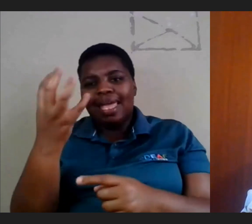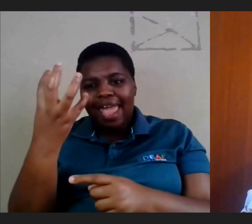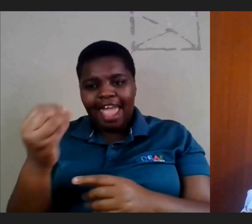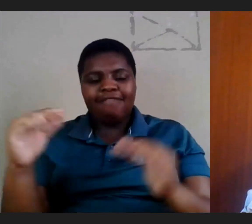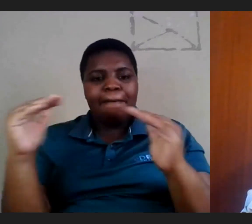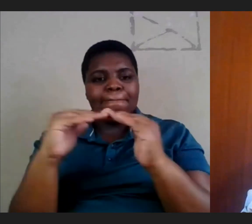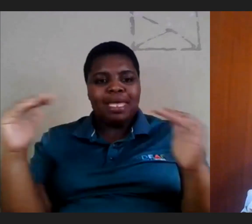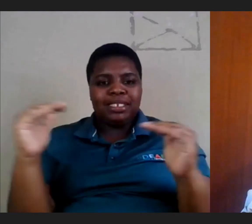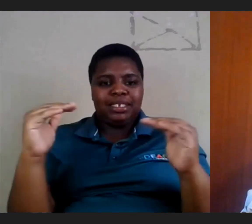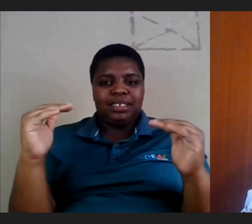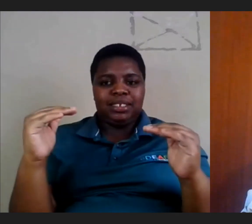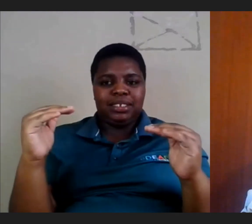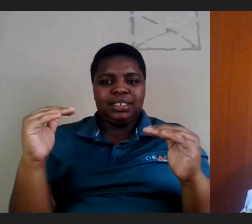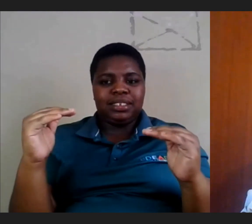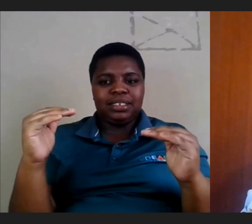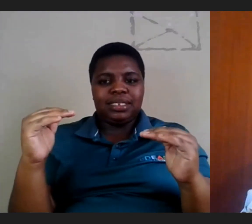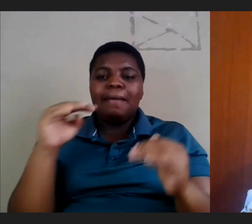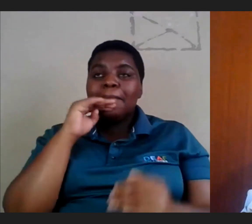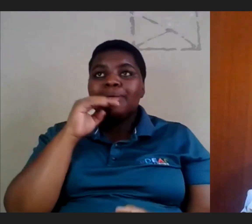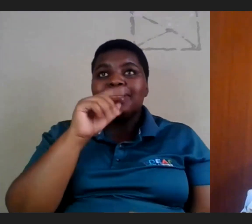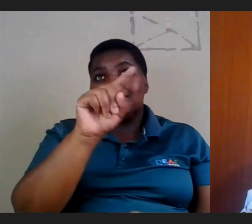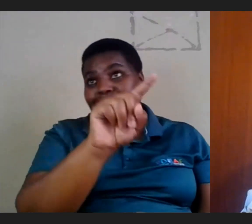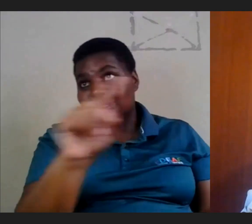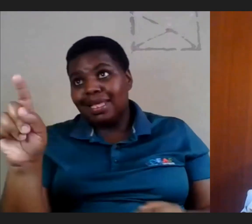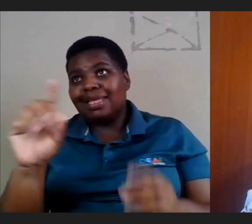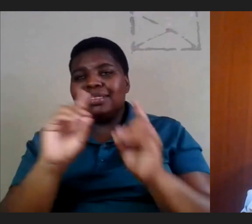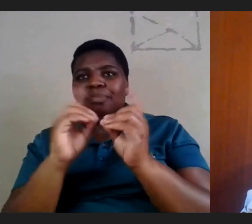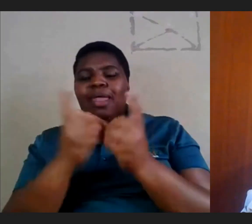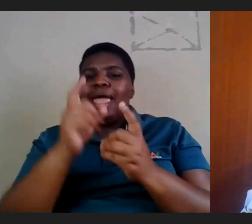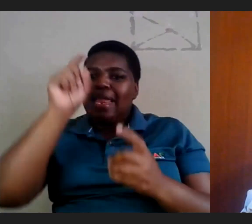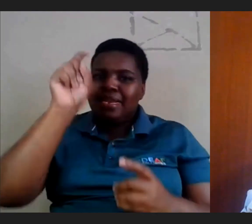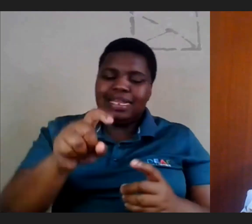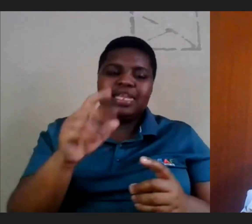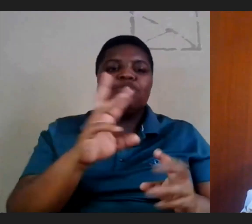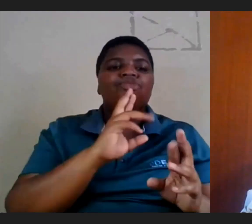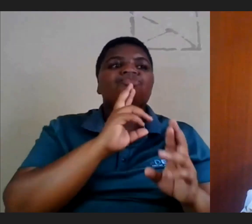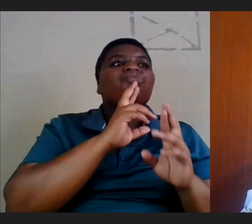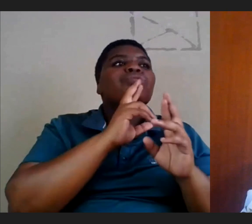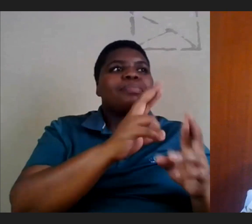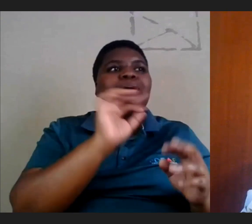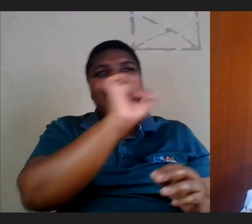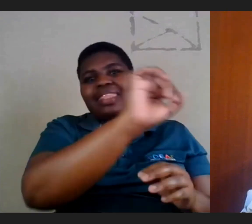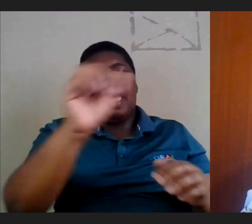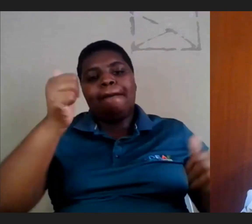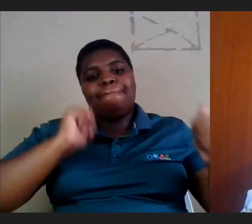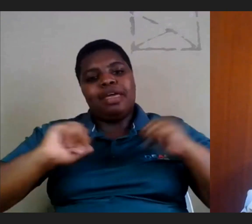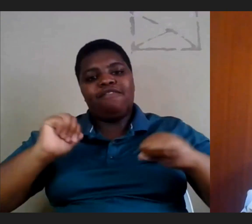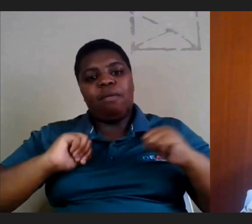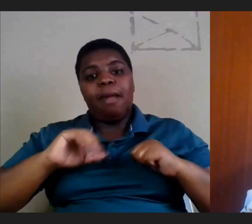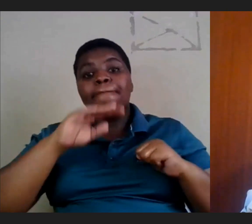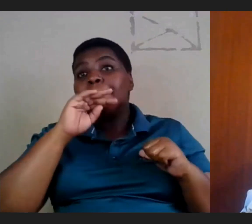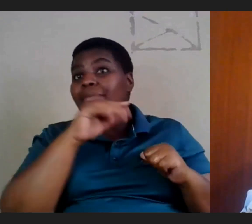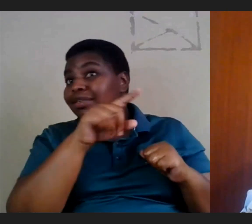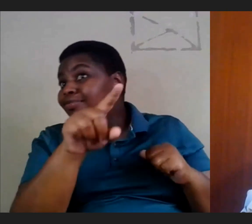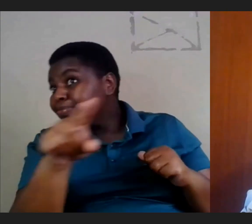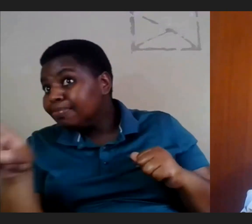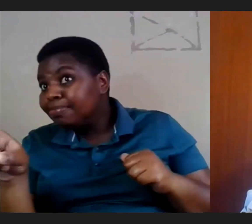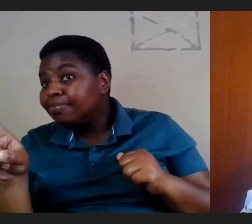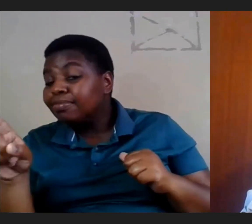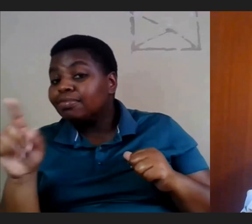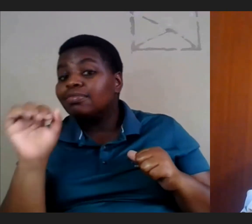met. And then these departments would have to report on their performance in terms of whether they